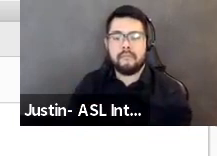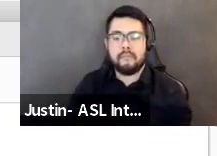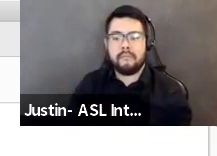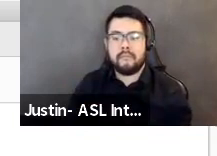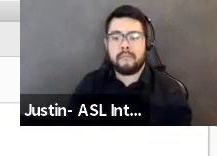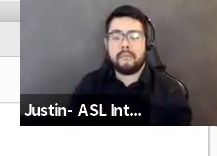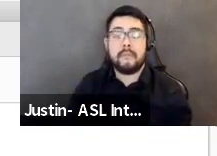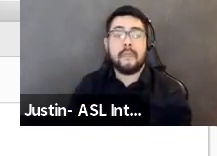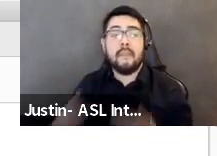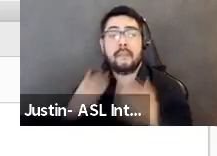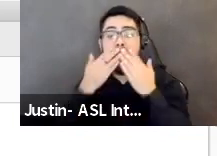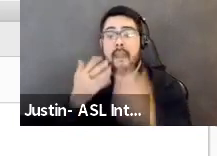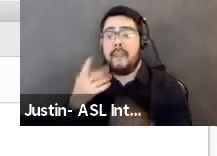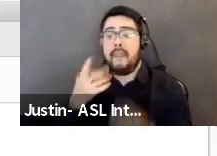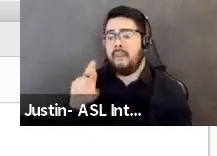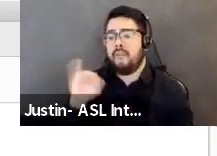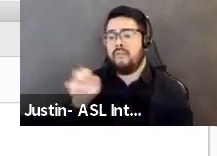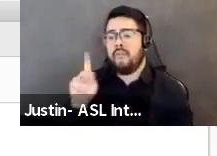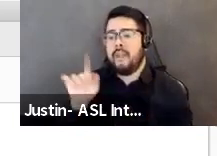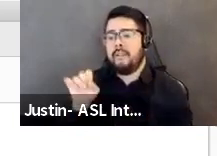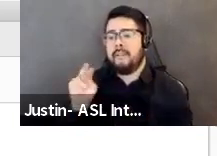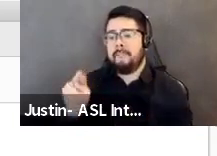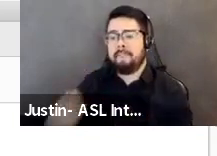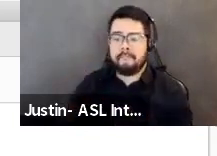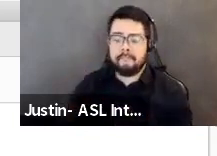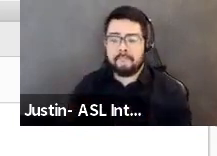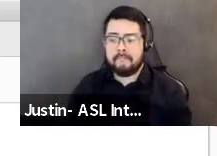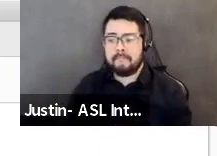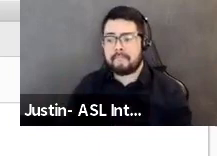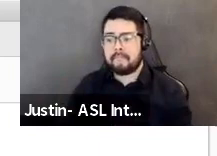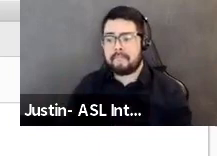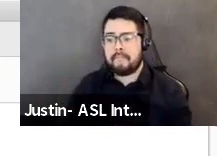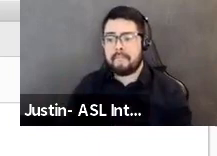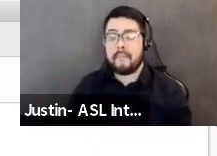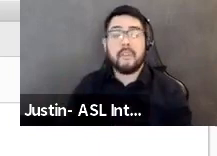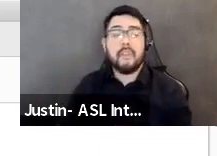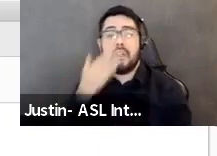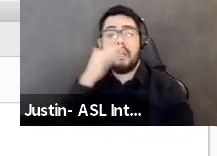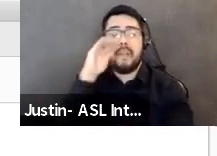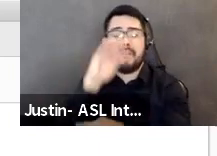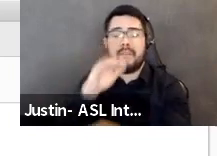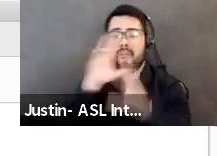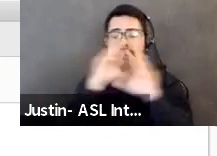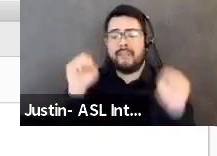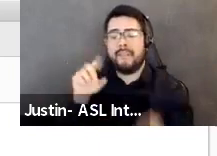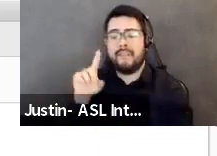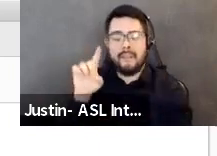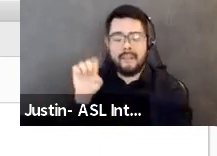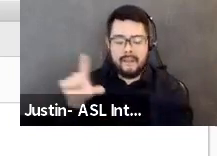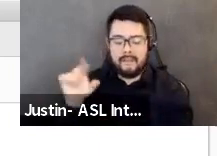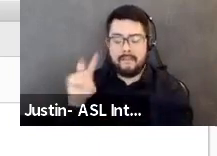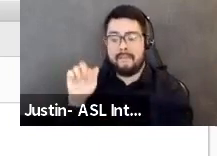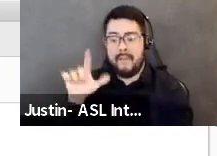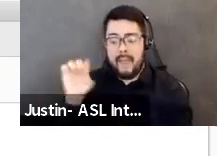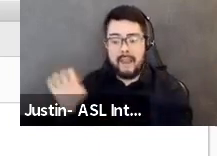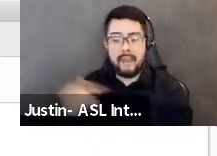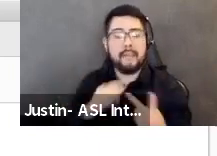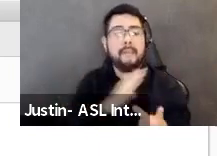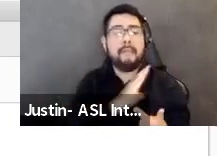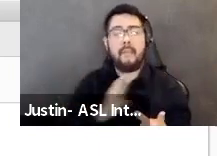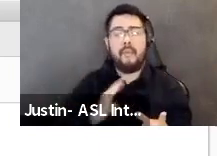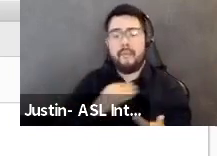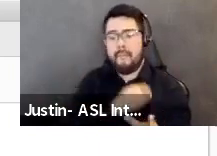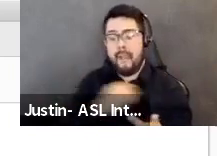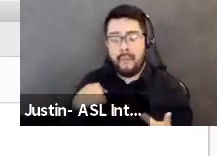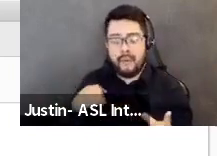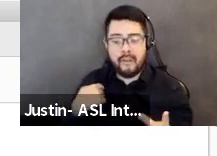thank you dr jackson good afternoon president duvalier and members of the board i am pleased today to provide an